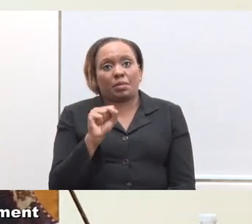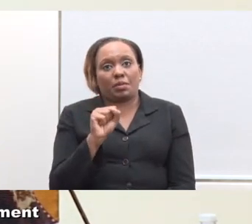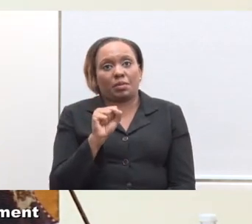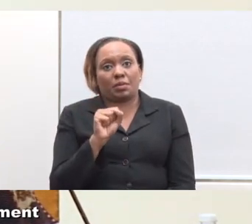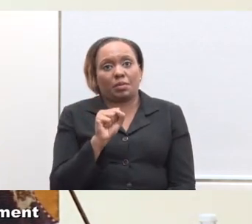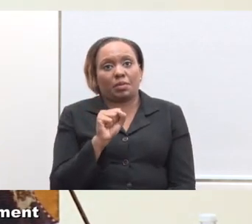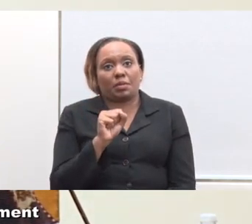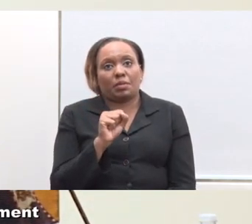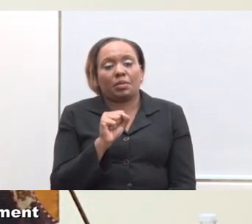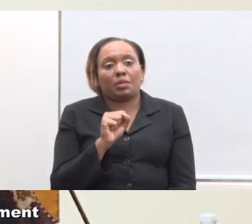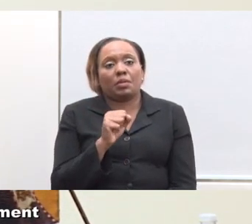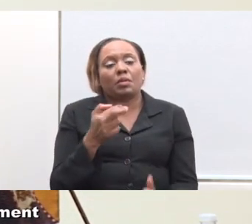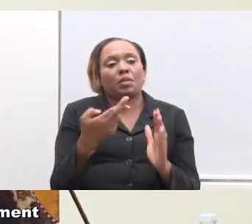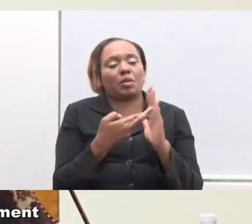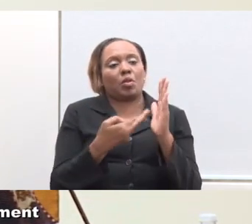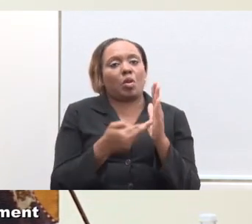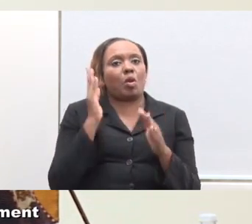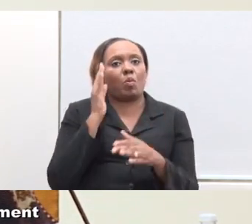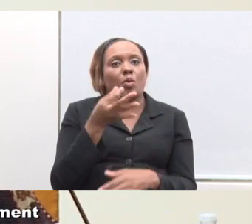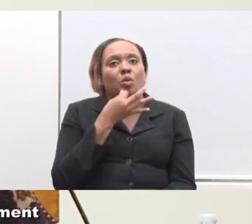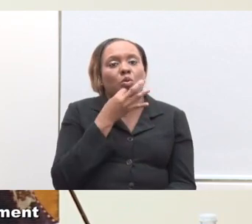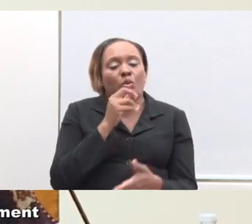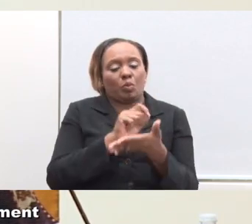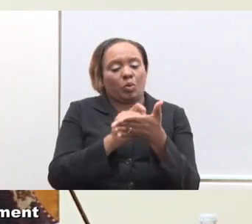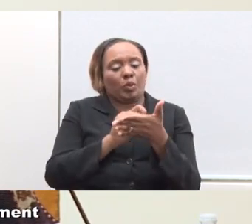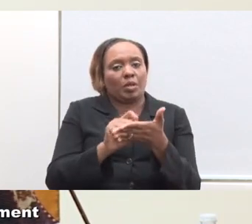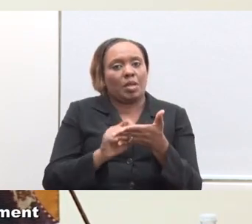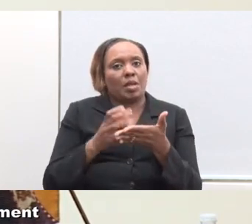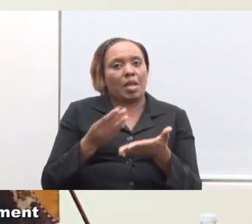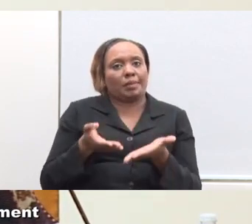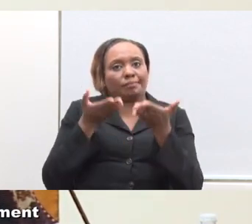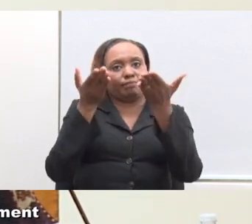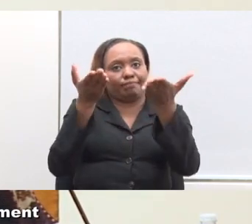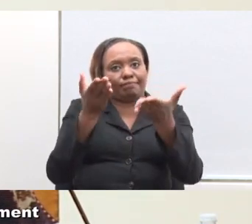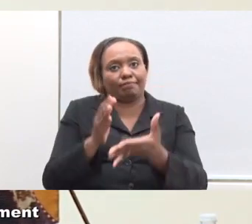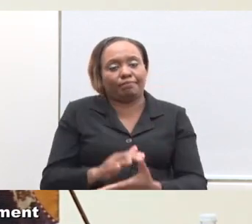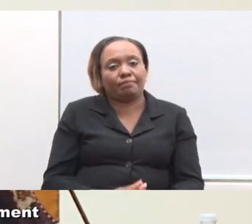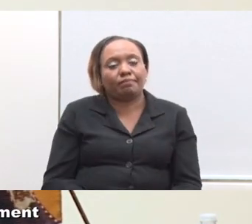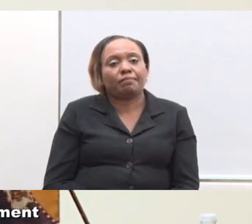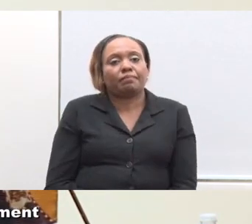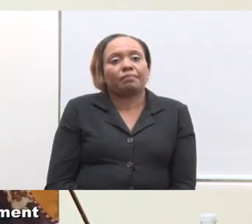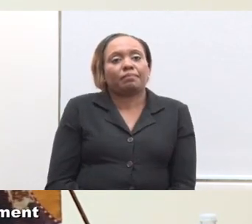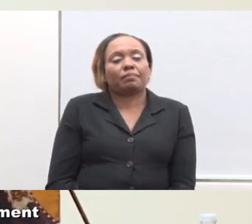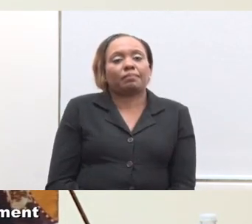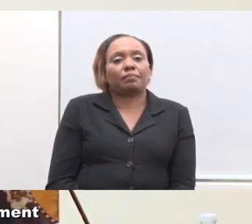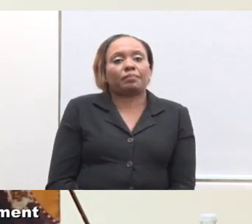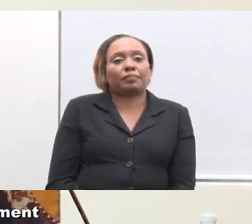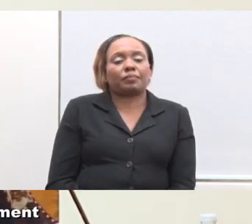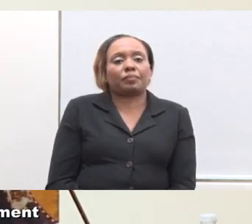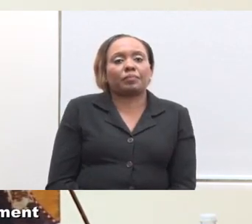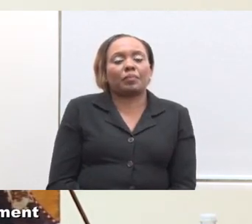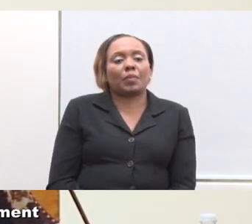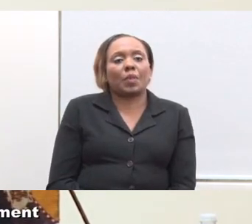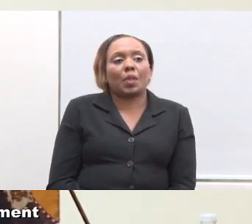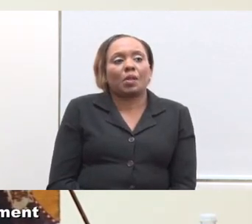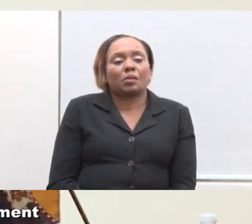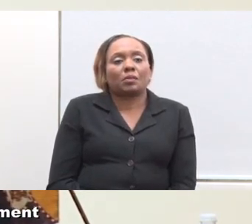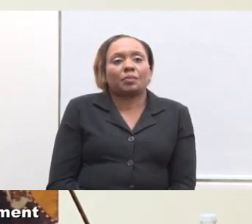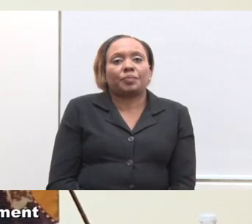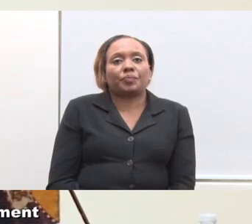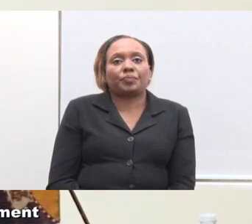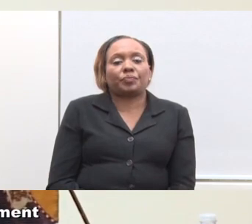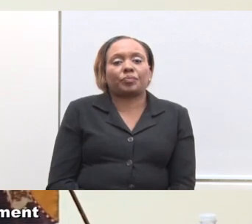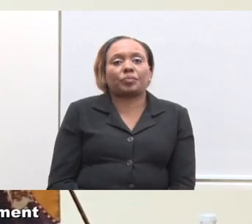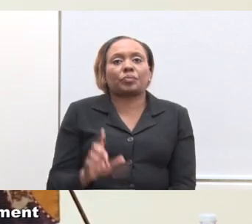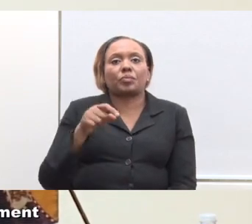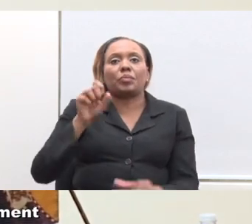be completed, and therefore I expect that we will be in a position to be able to see some movement on